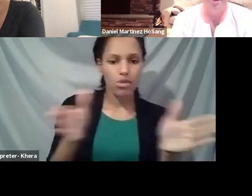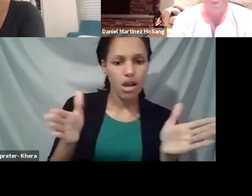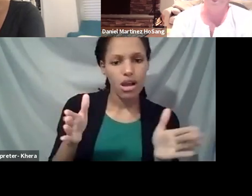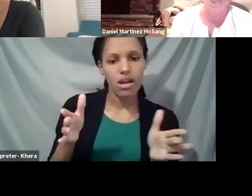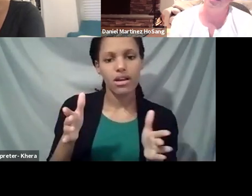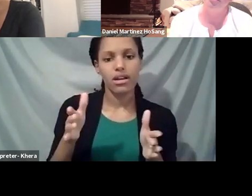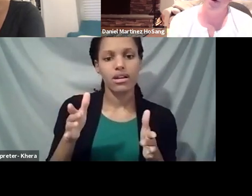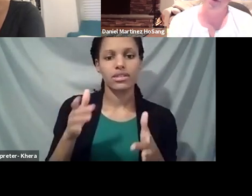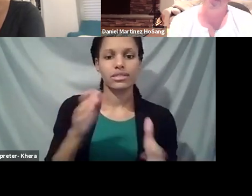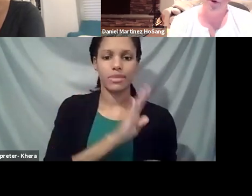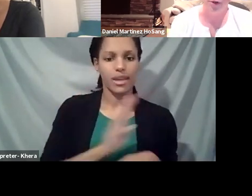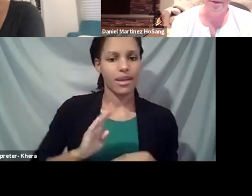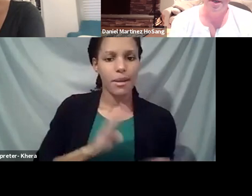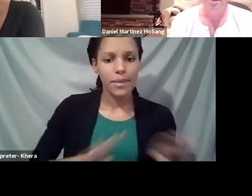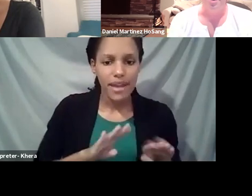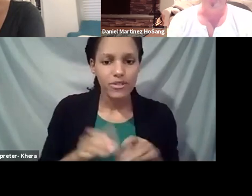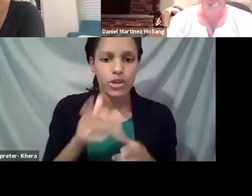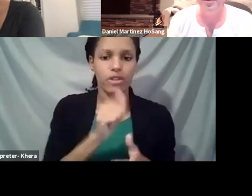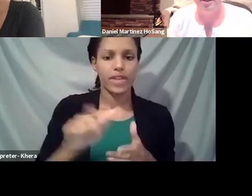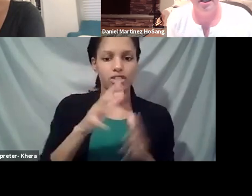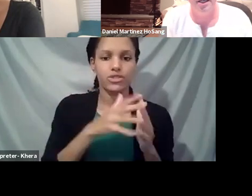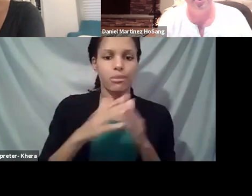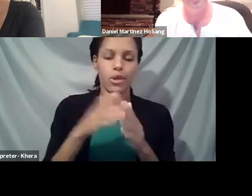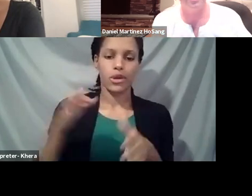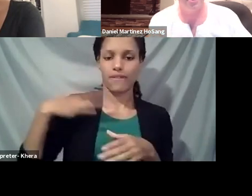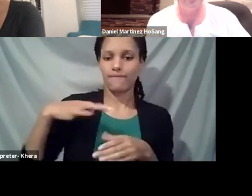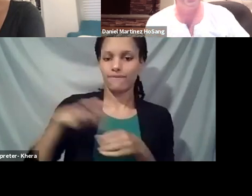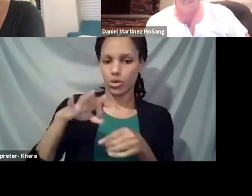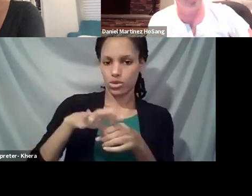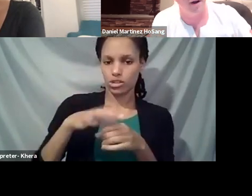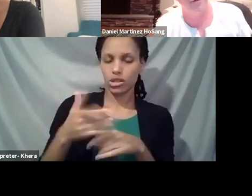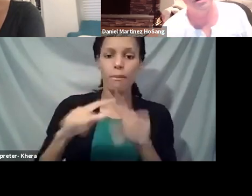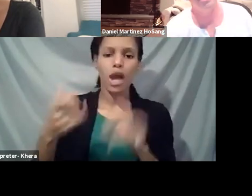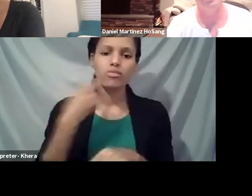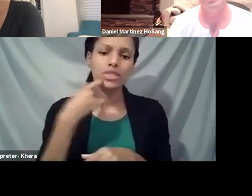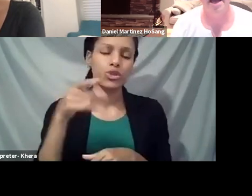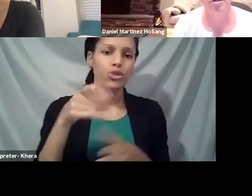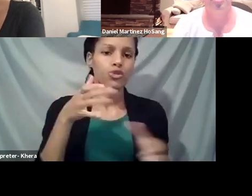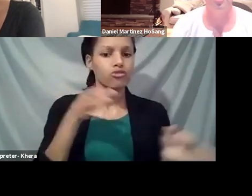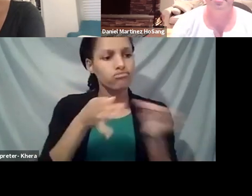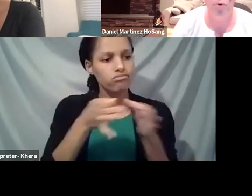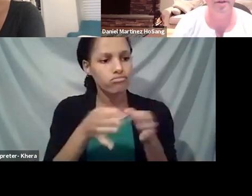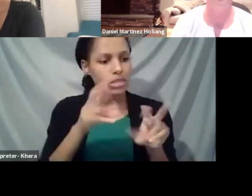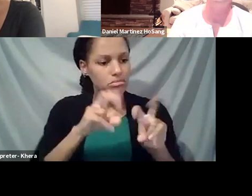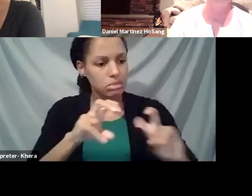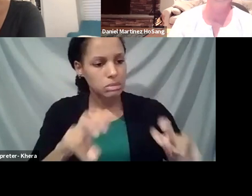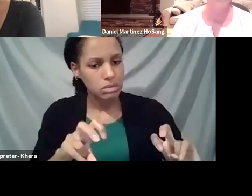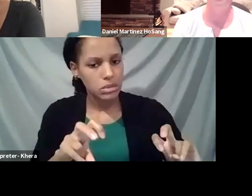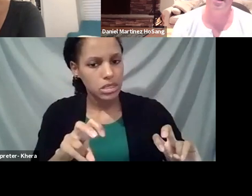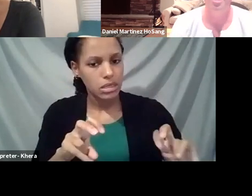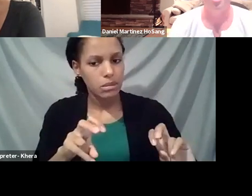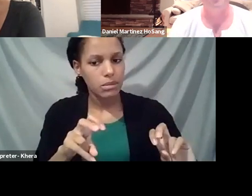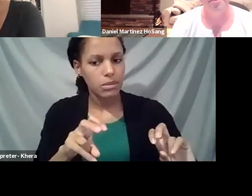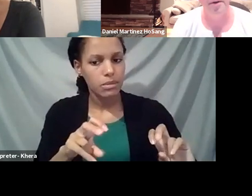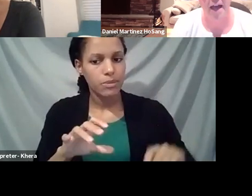Americans, including Asian American voters. More recently, you've examined some of the preferences, attitudes, and support as they relate to issues